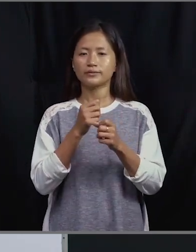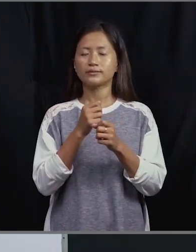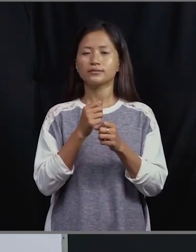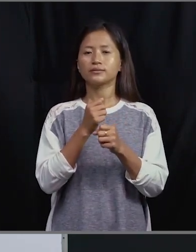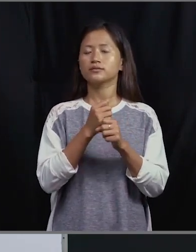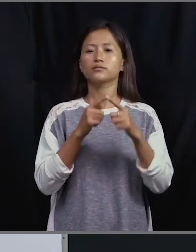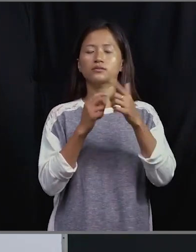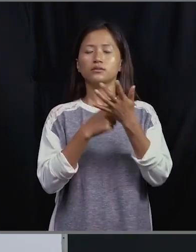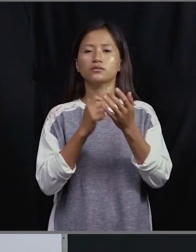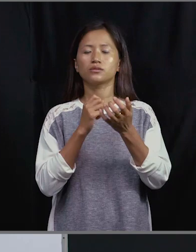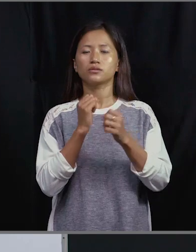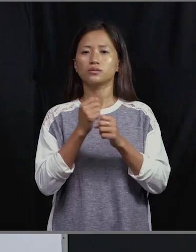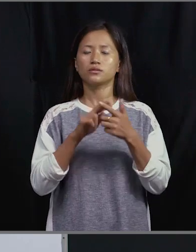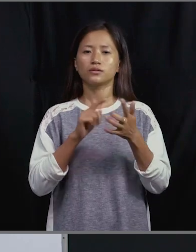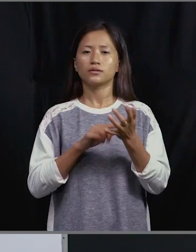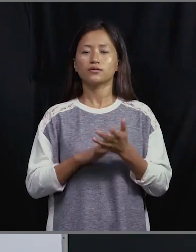reacts with